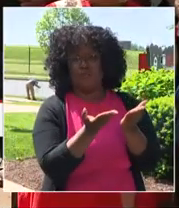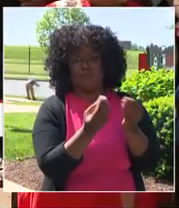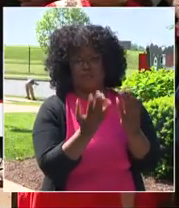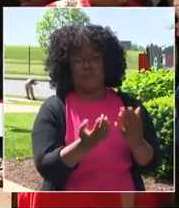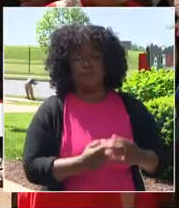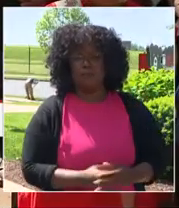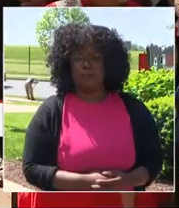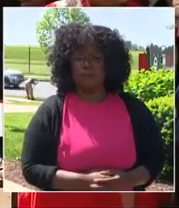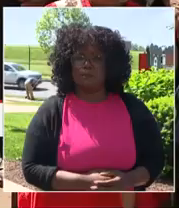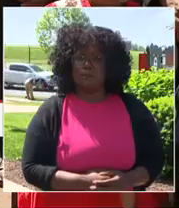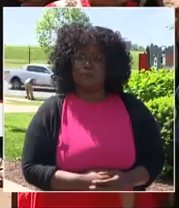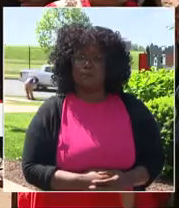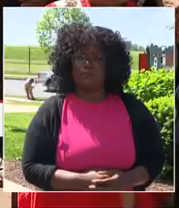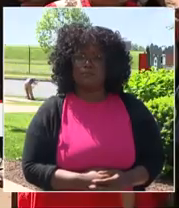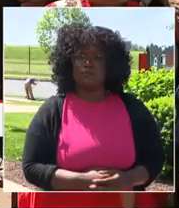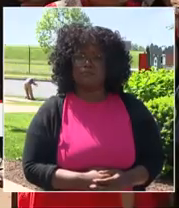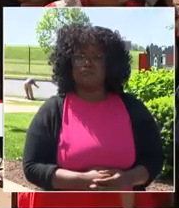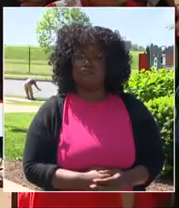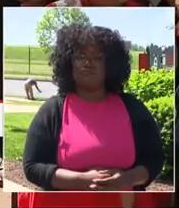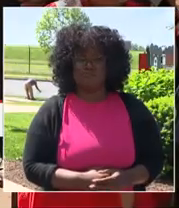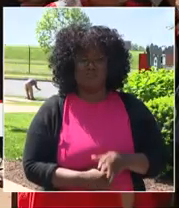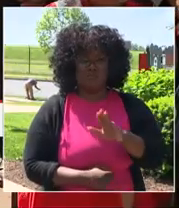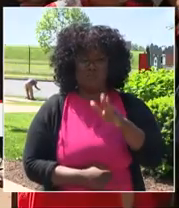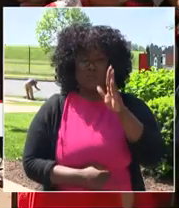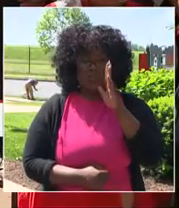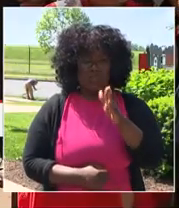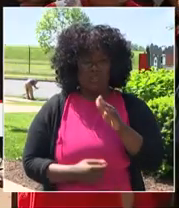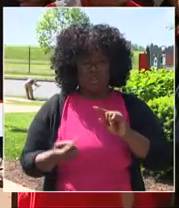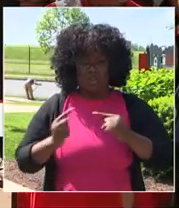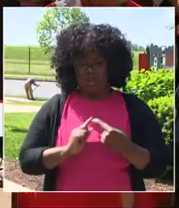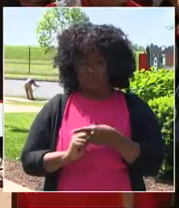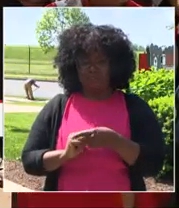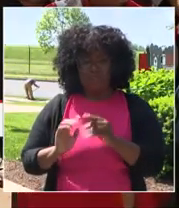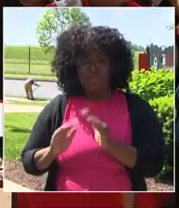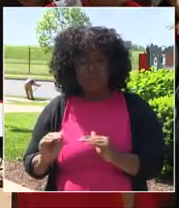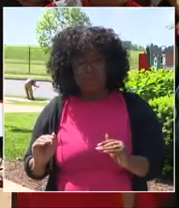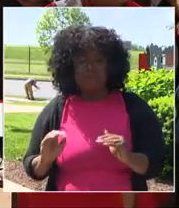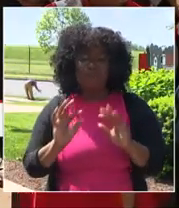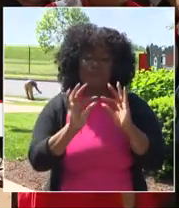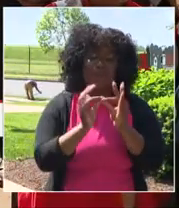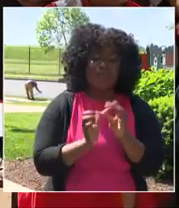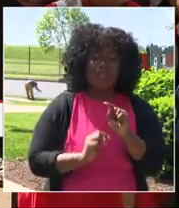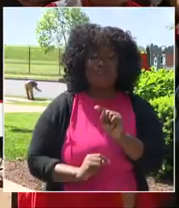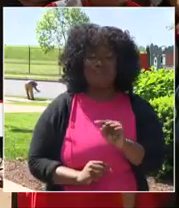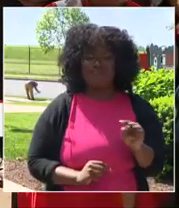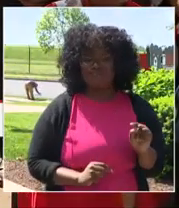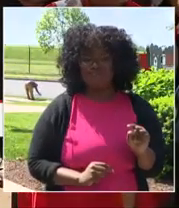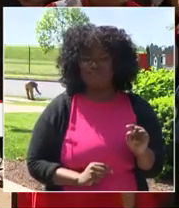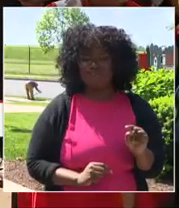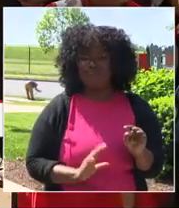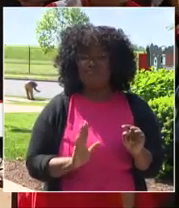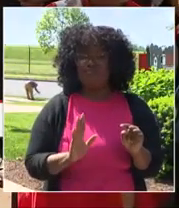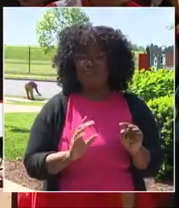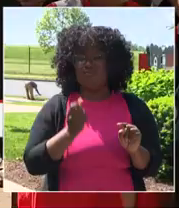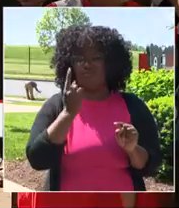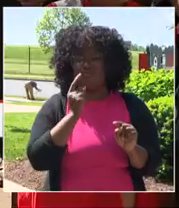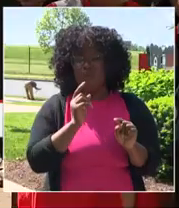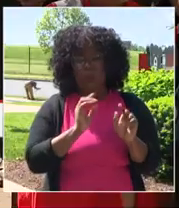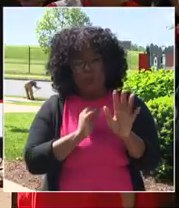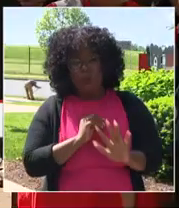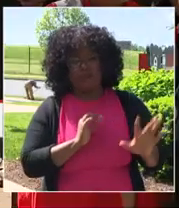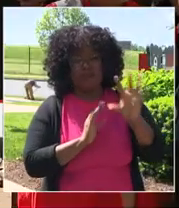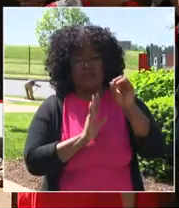care for children and families from all 50 states who come to our